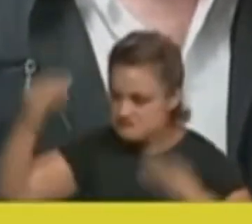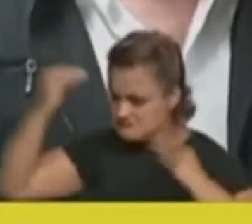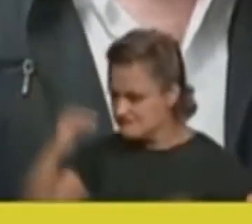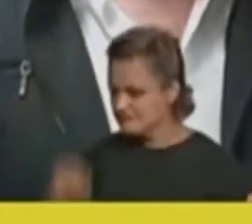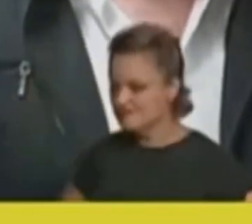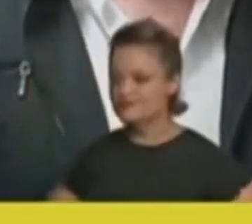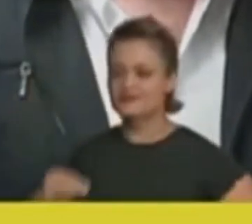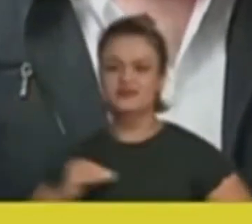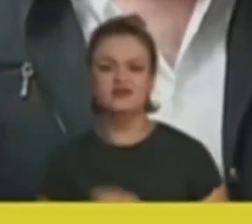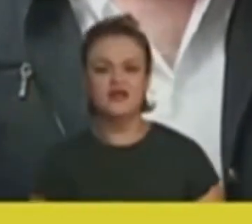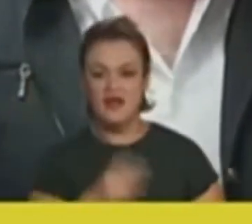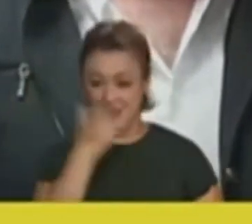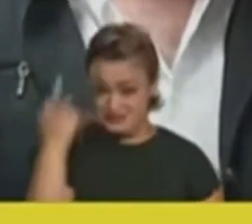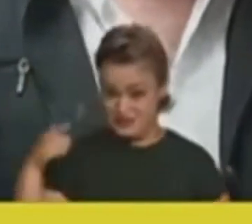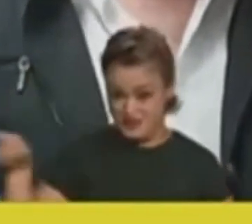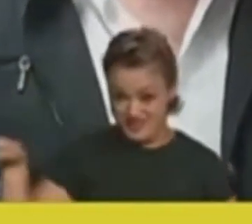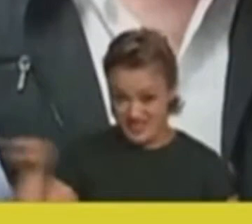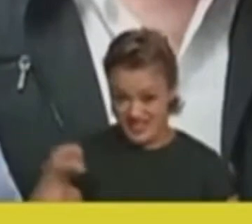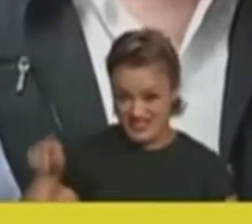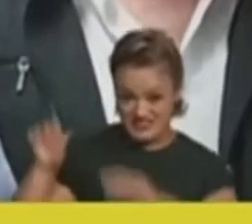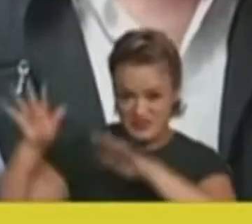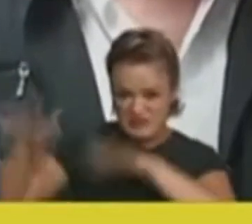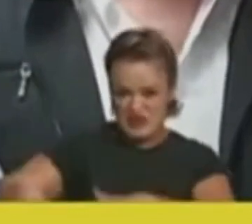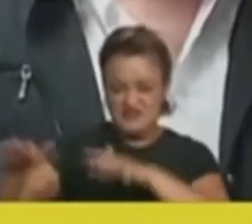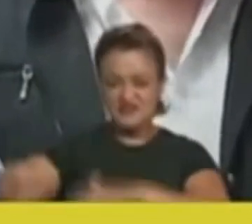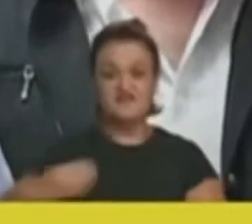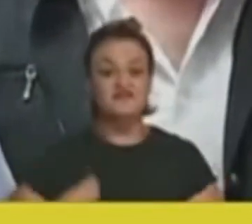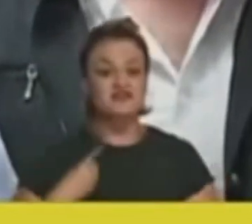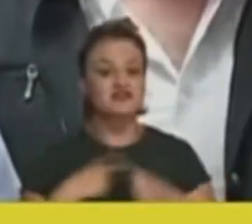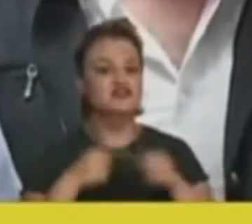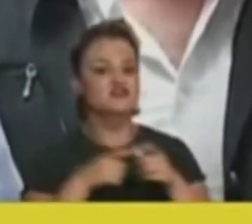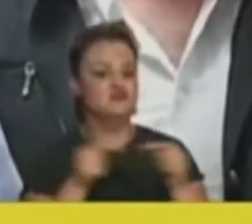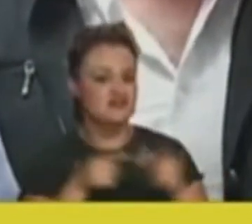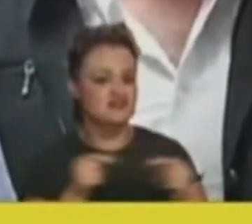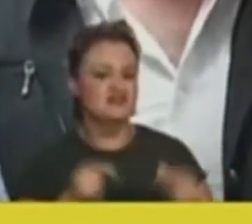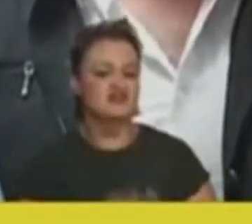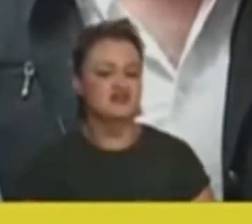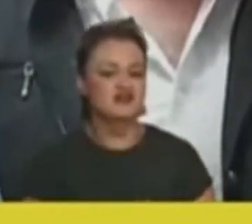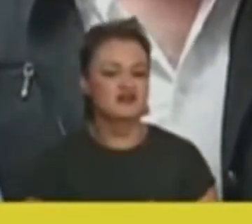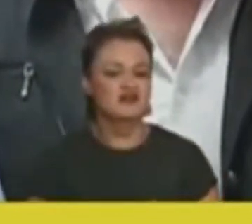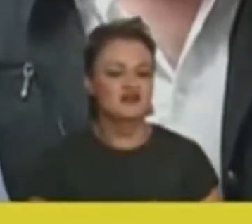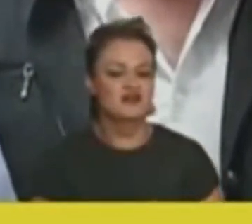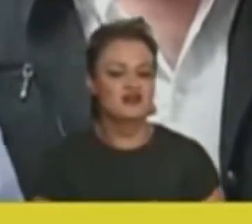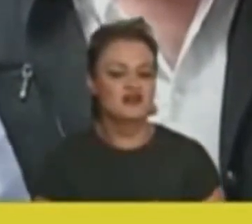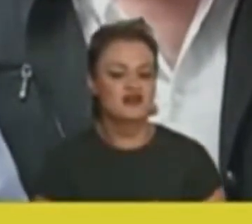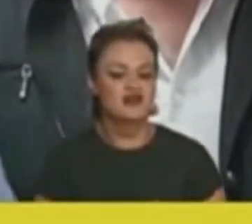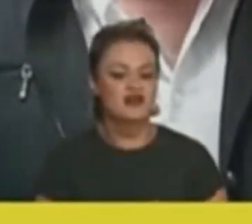and the people are afraid to go to Brasilia because of all the instigators there.